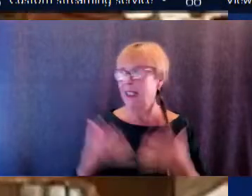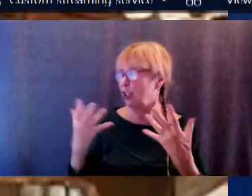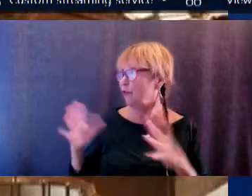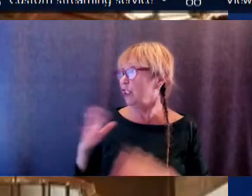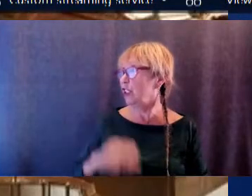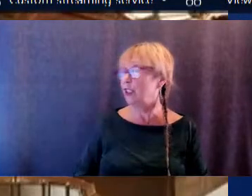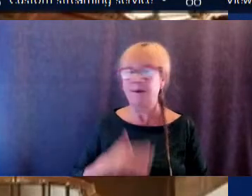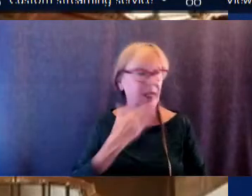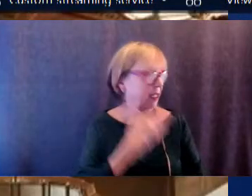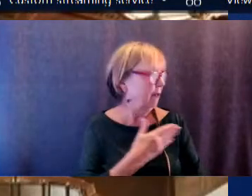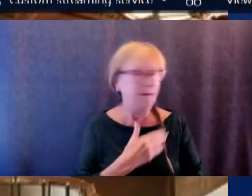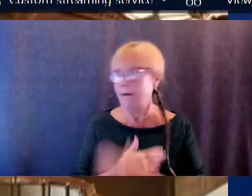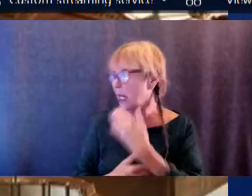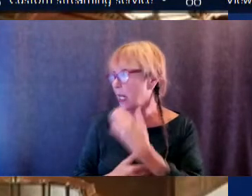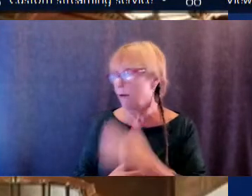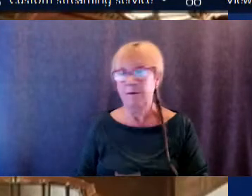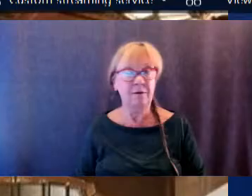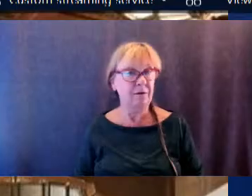I think that's it for us.